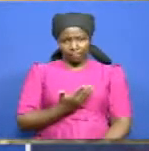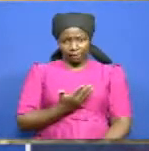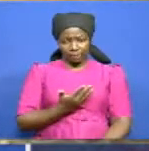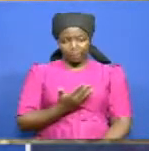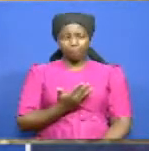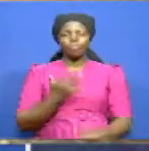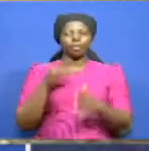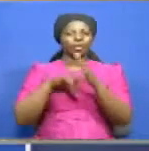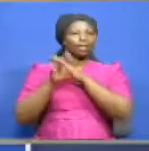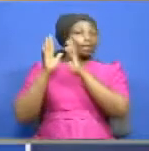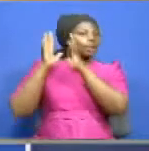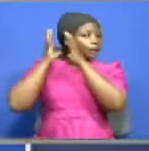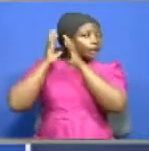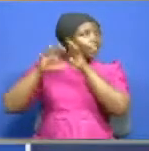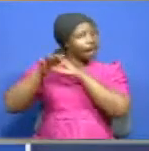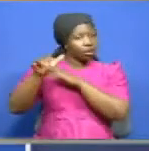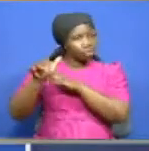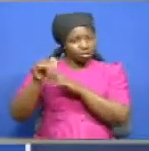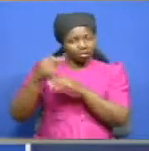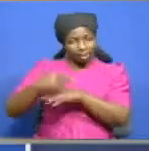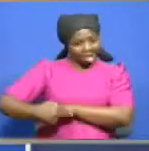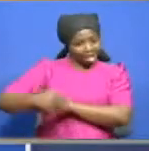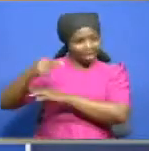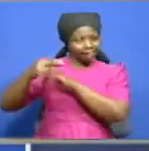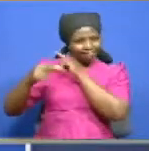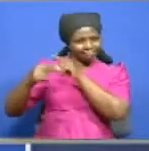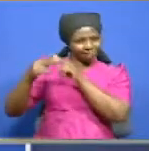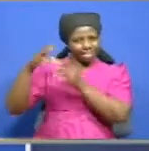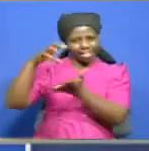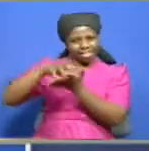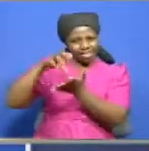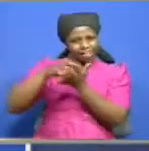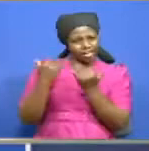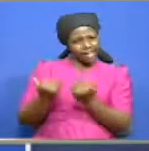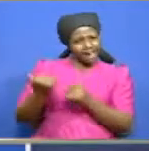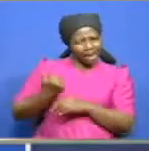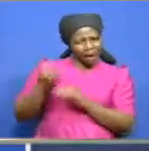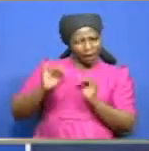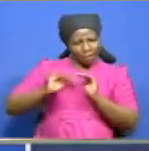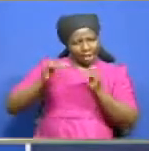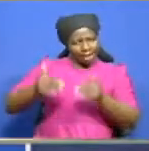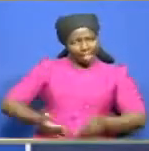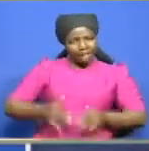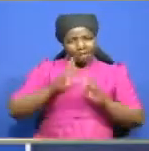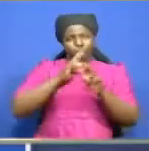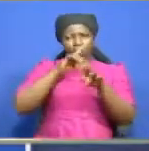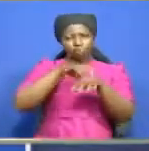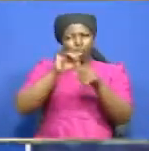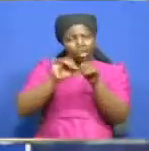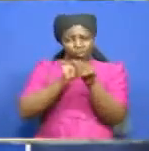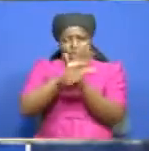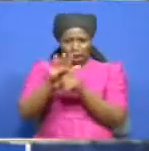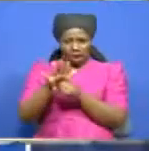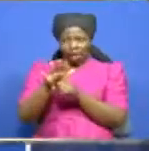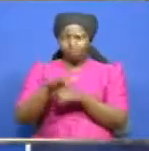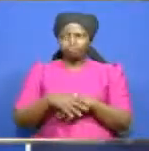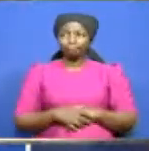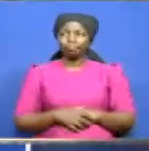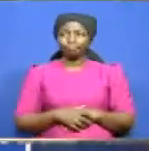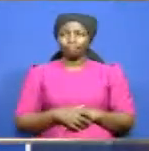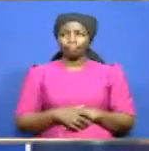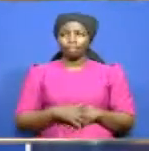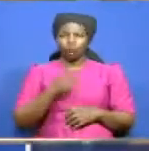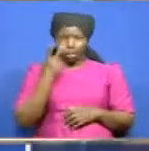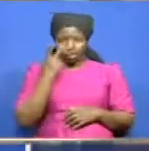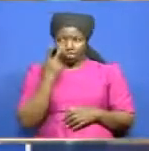In Kilifi County, which ranked high in the cases of teenage pregnancies reported during the COVID-19 pandemic, we